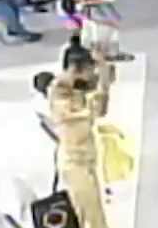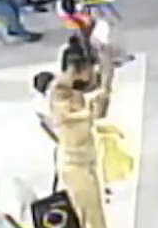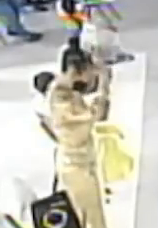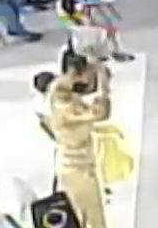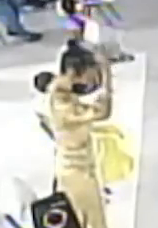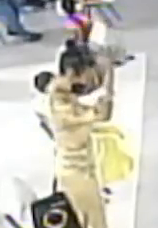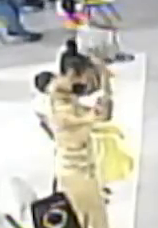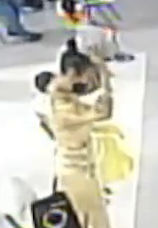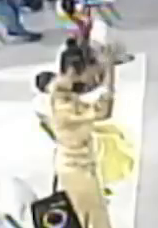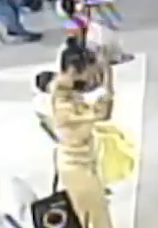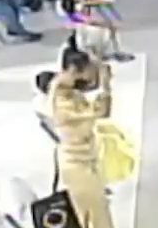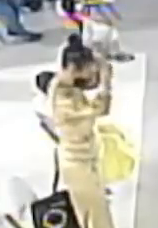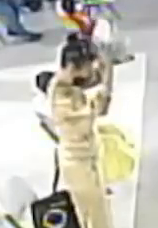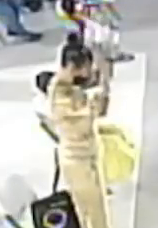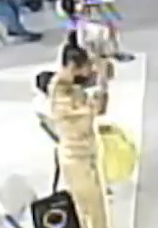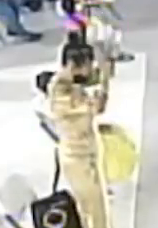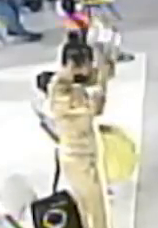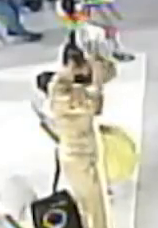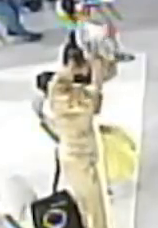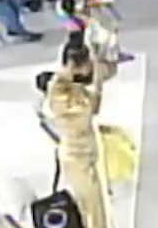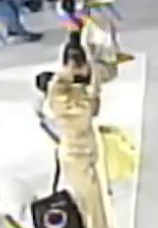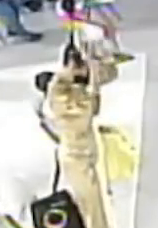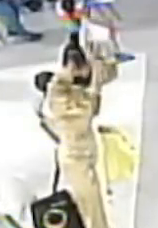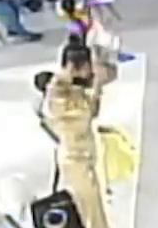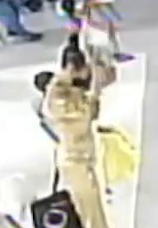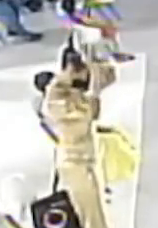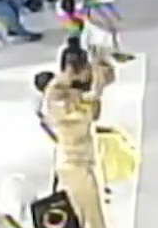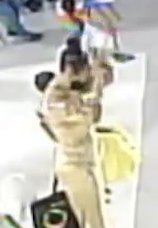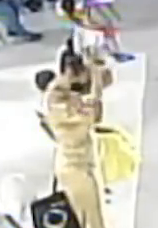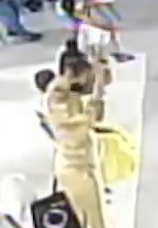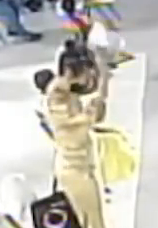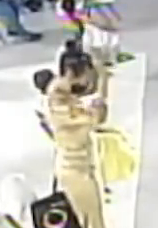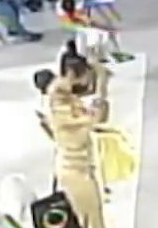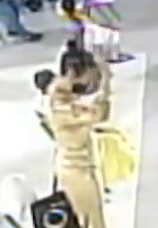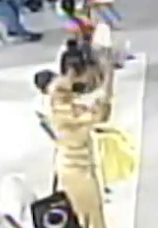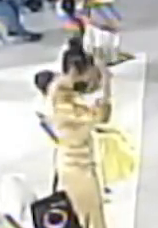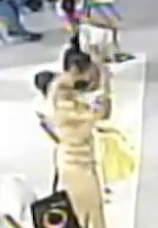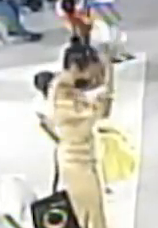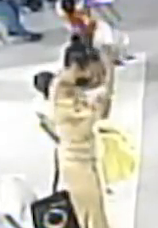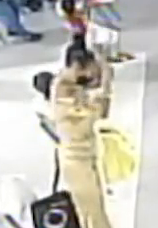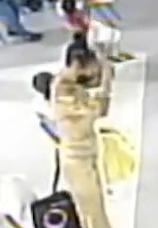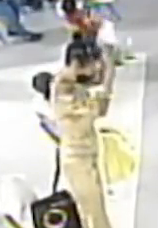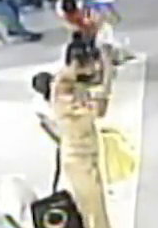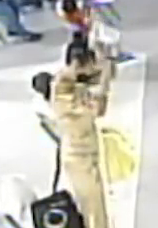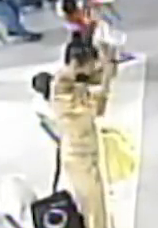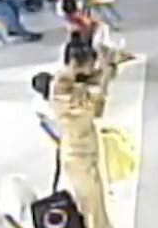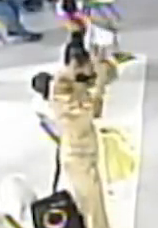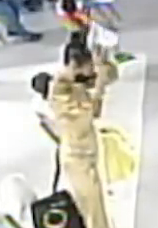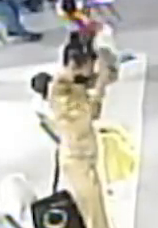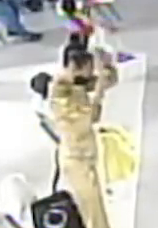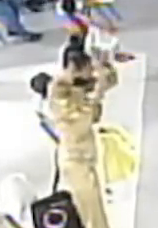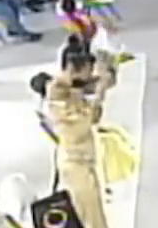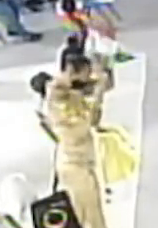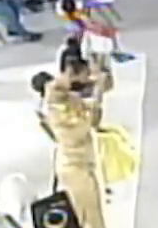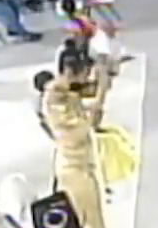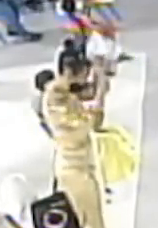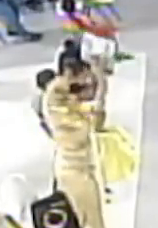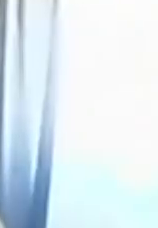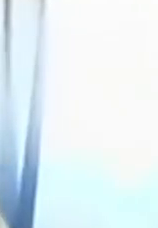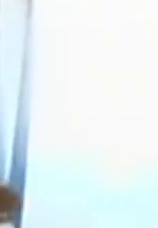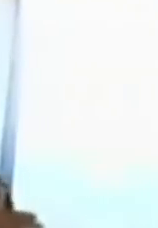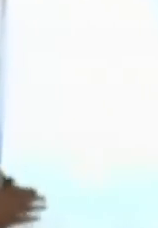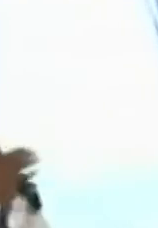physician. The healer is in the house right now. The healer is here. And I close.